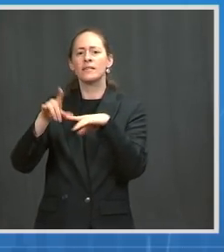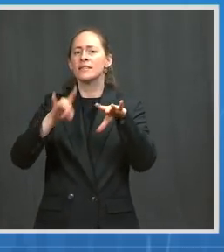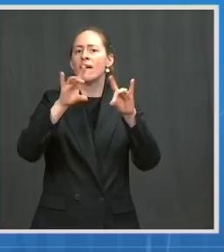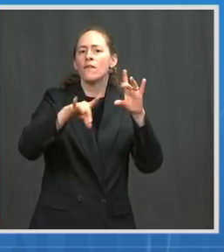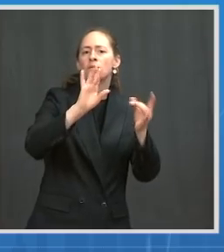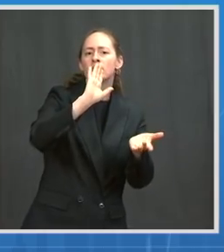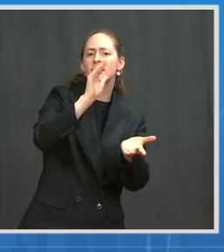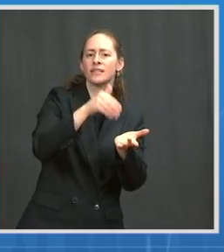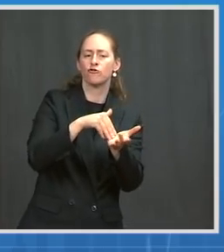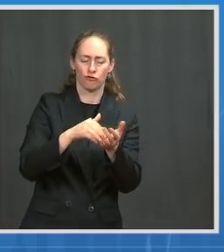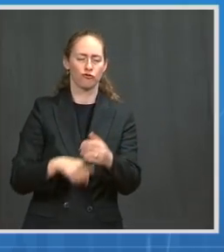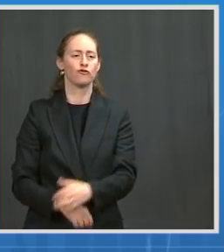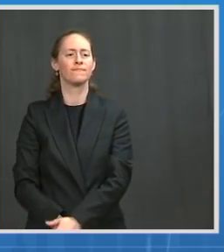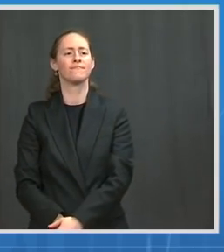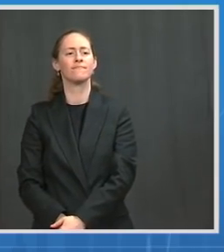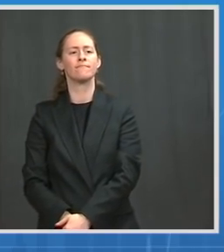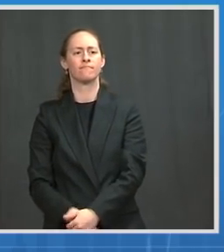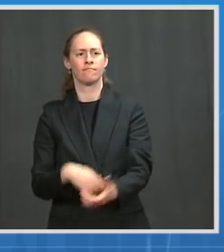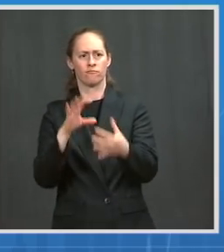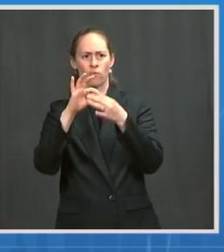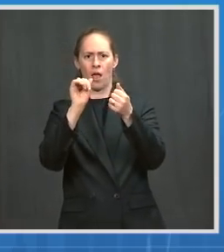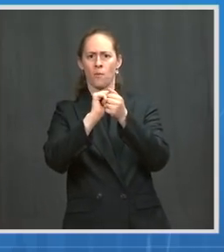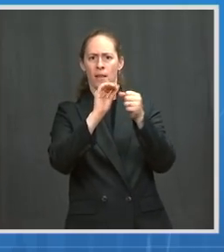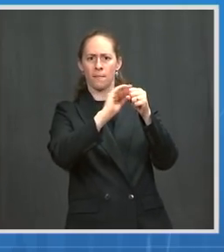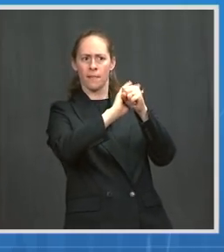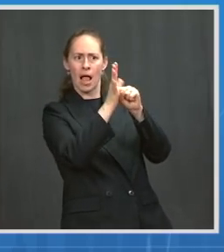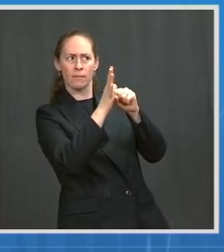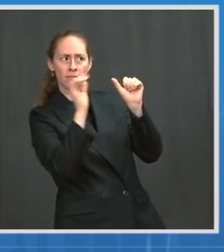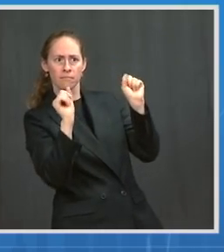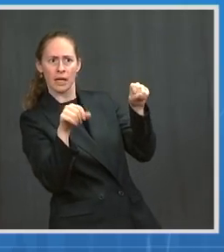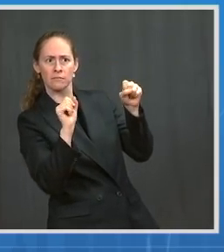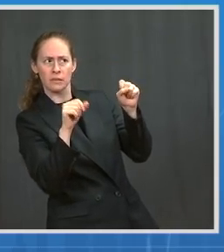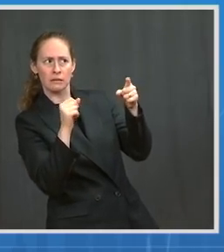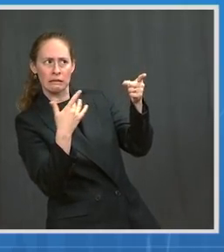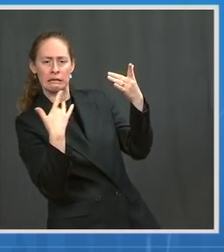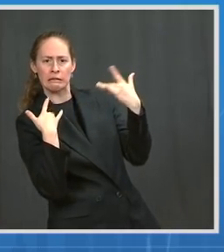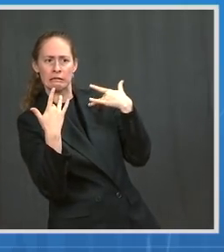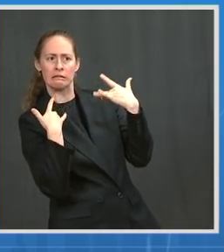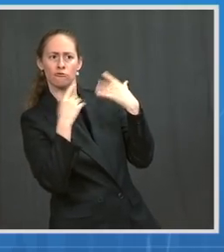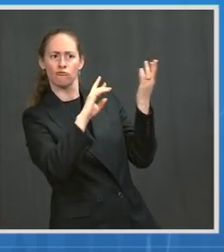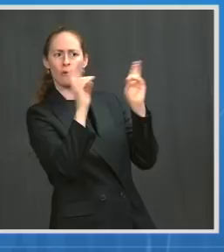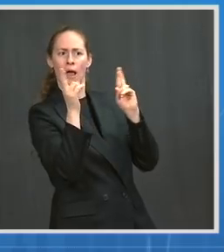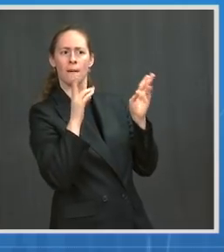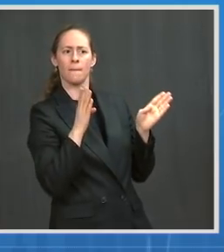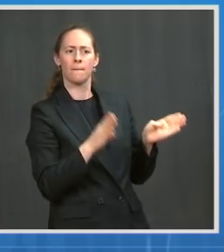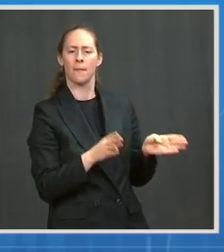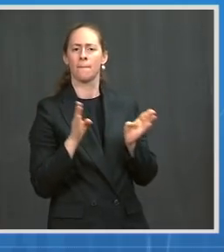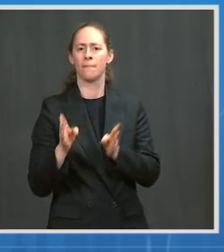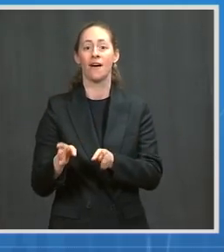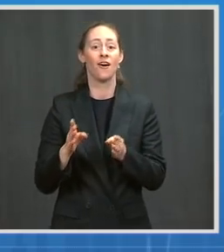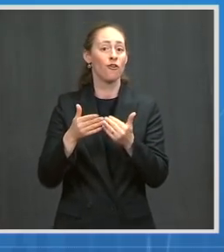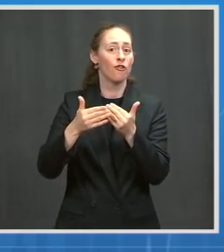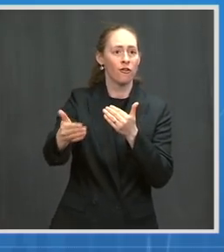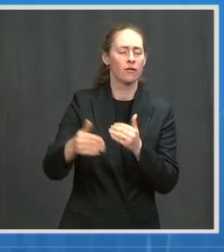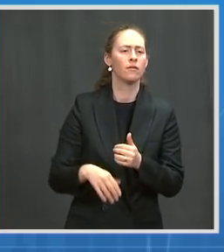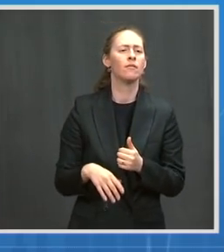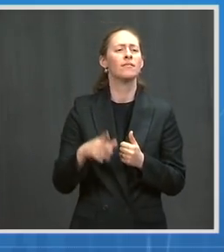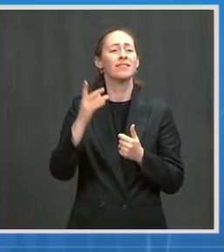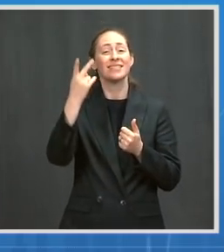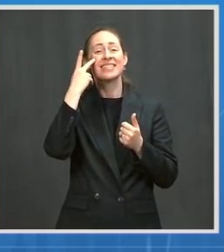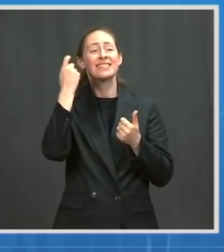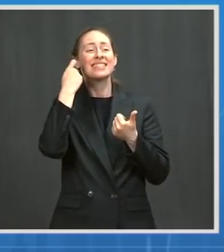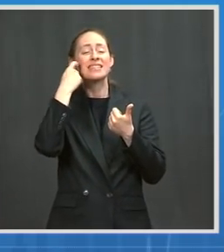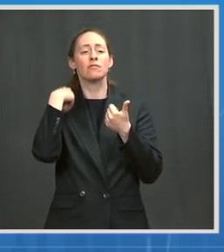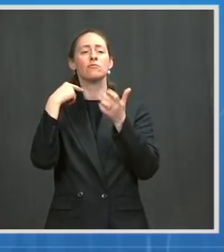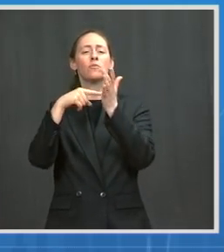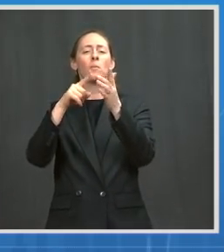pandemic concern, meaning not only COVID-19, but some of the families I showed you on a prior